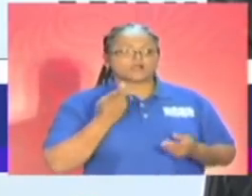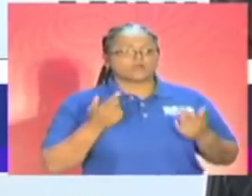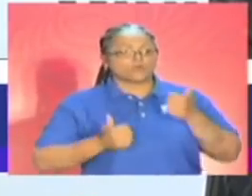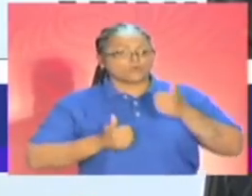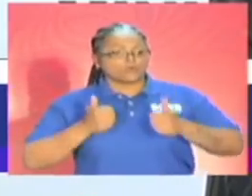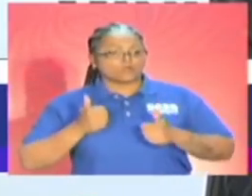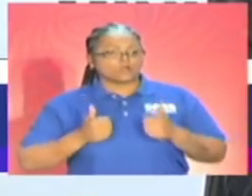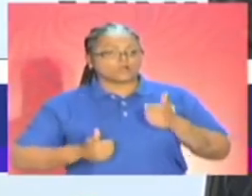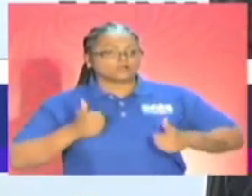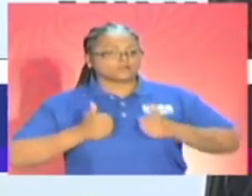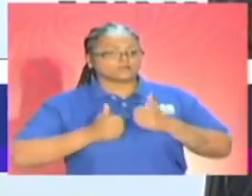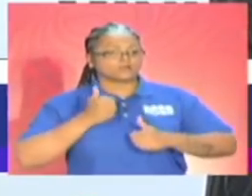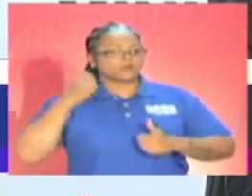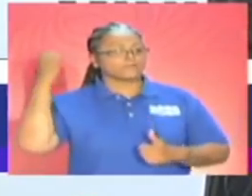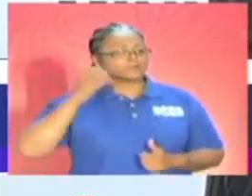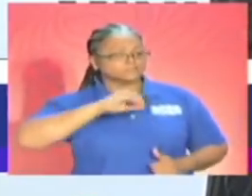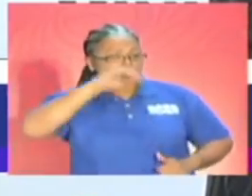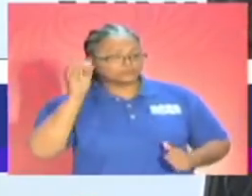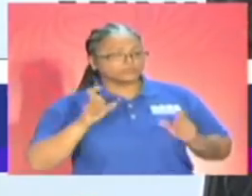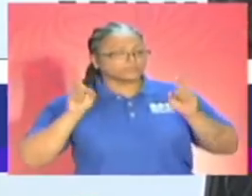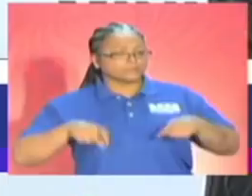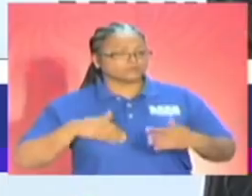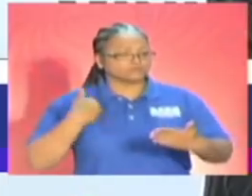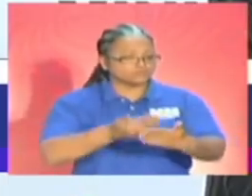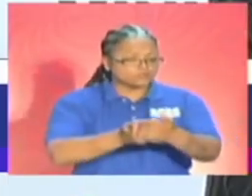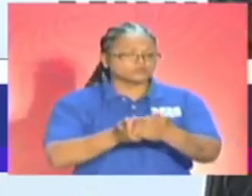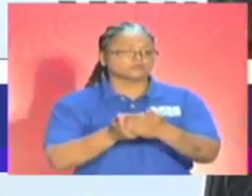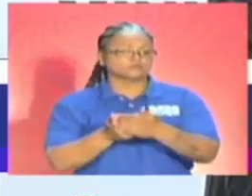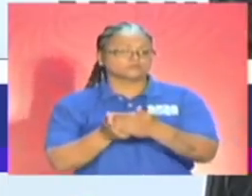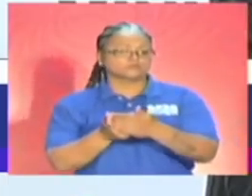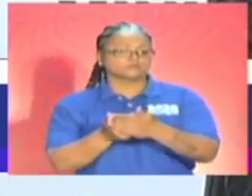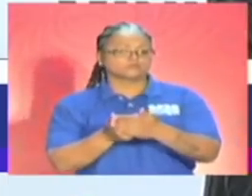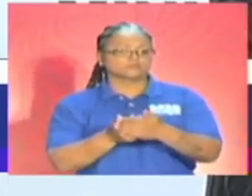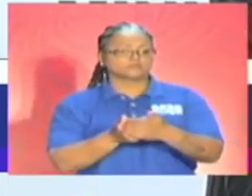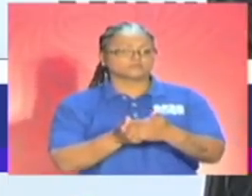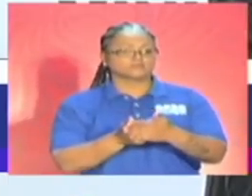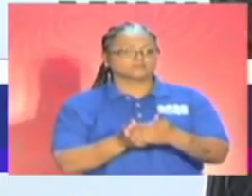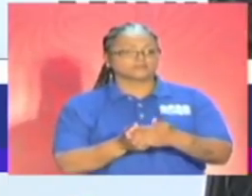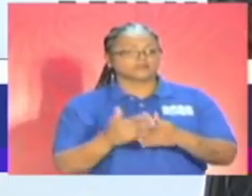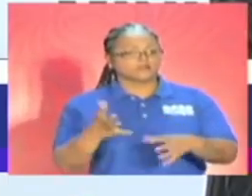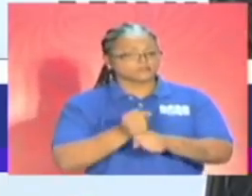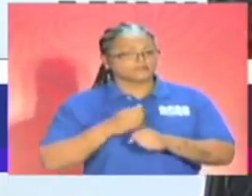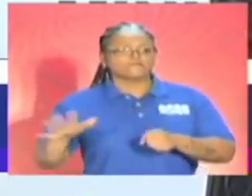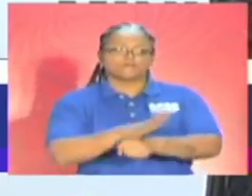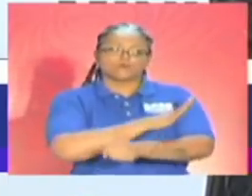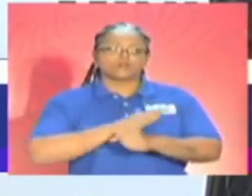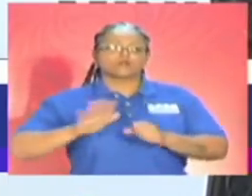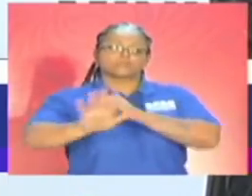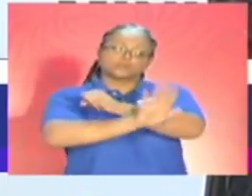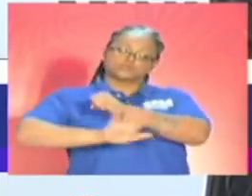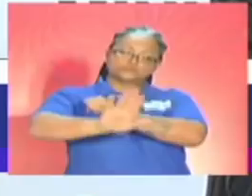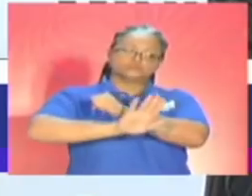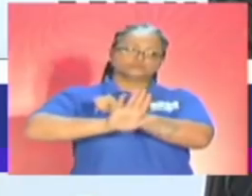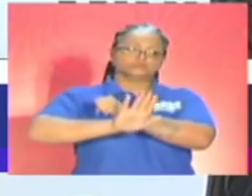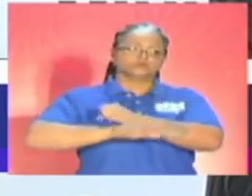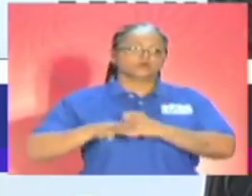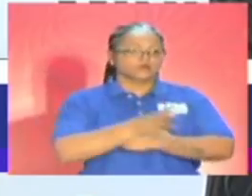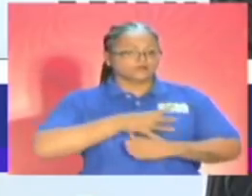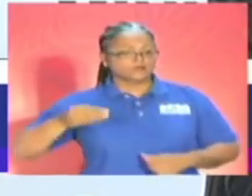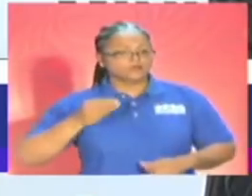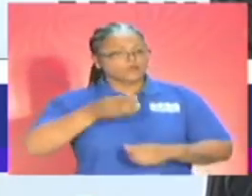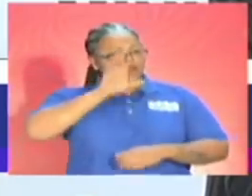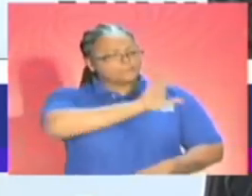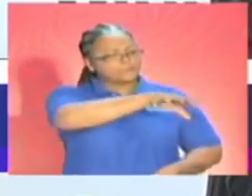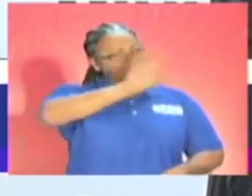country, or even in a county, for example. So our herd immunity will differ from County St. George Central to New